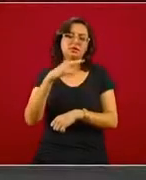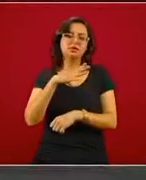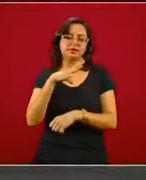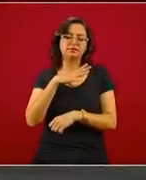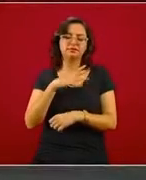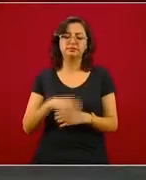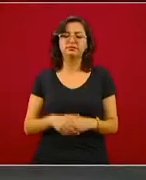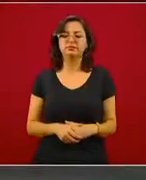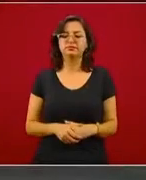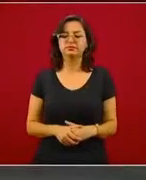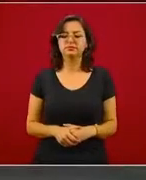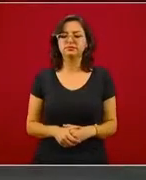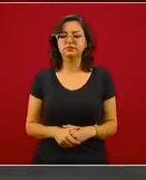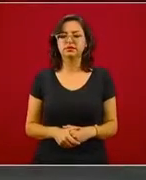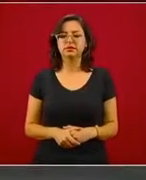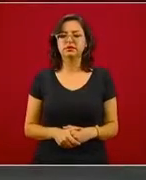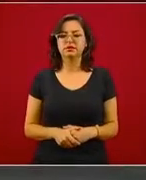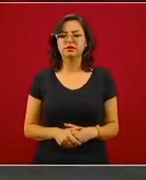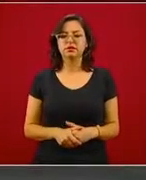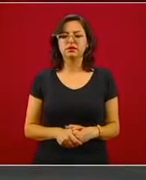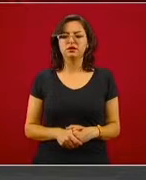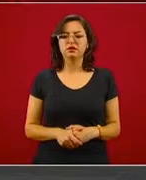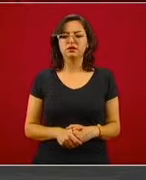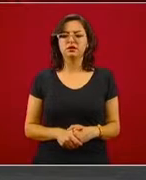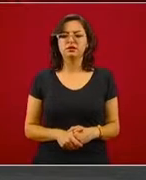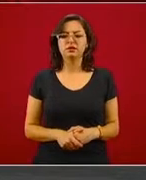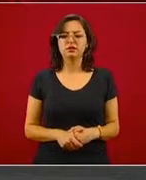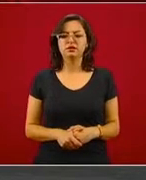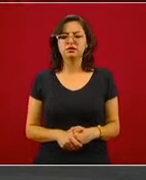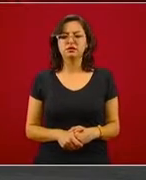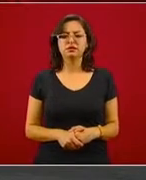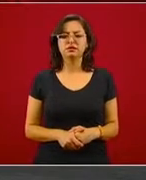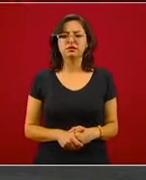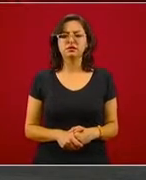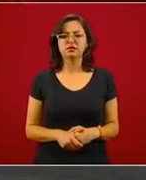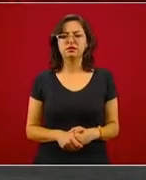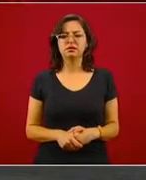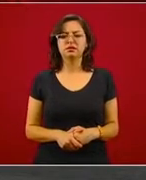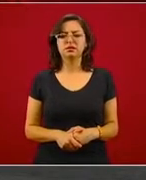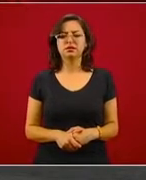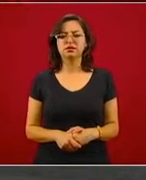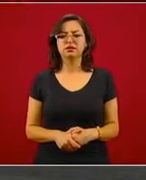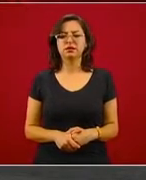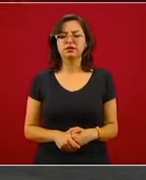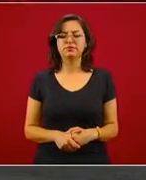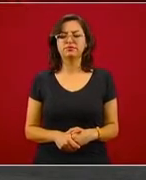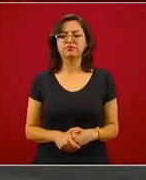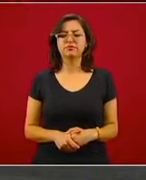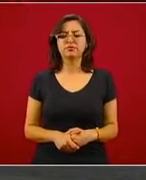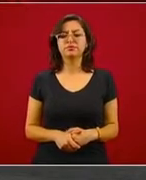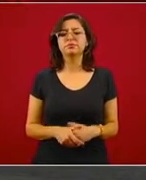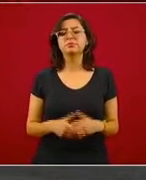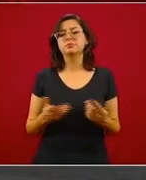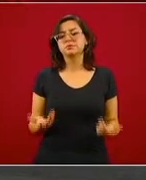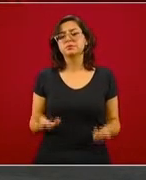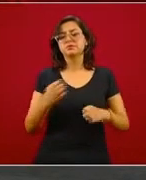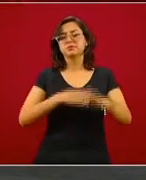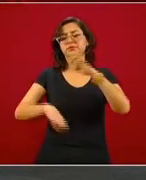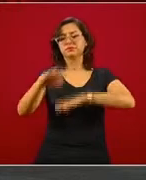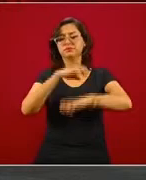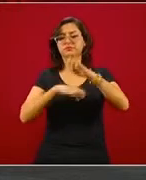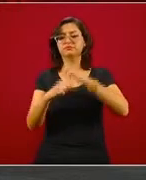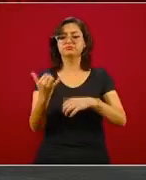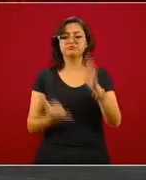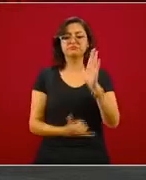see. We have to see. We can zoom in this area. We can see what company we're talking about.